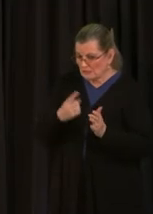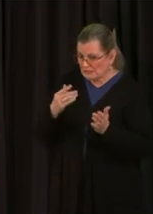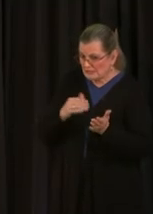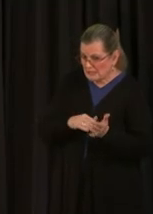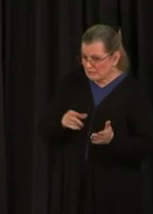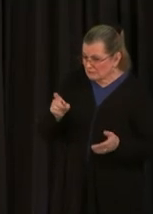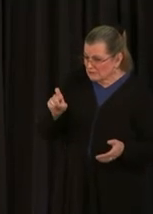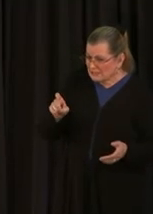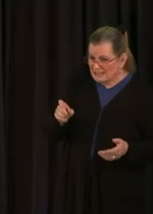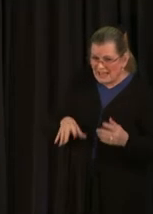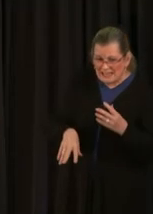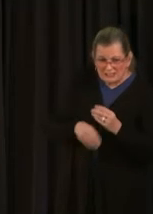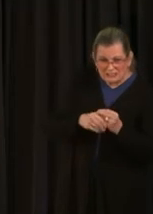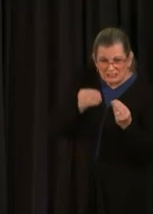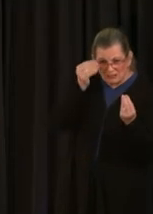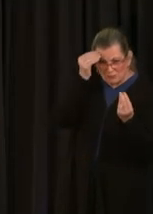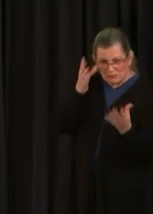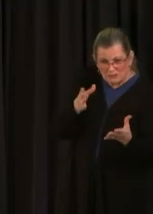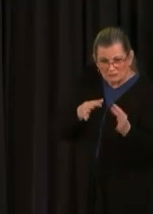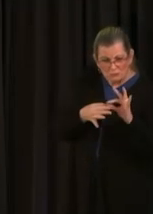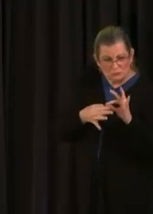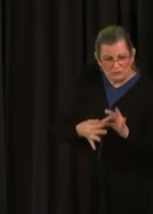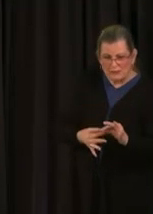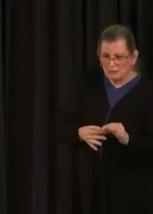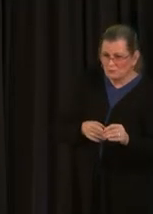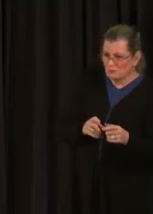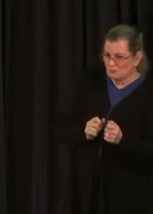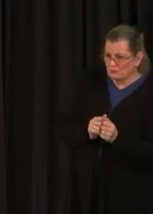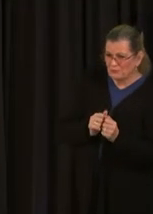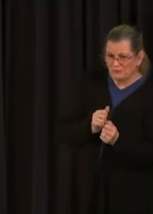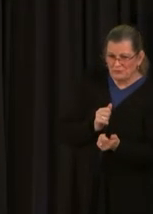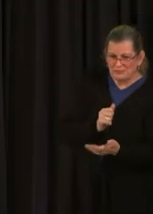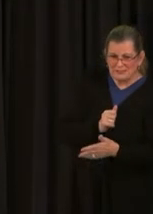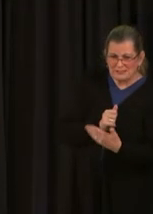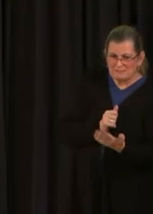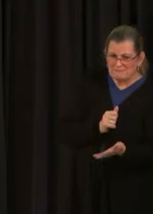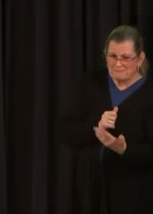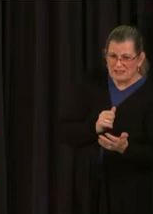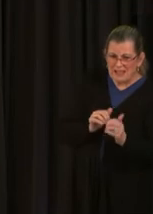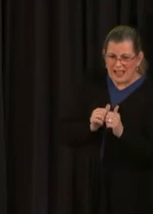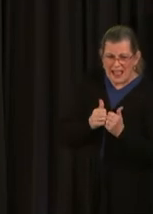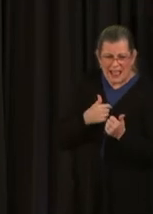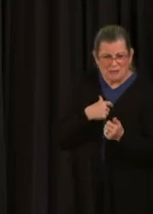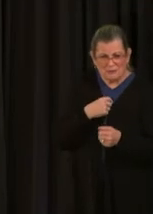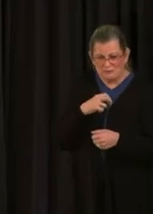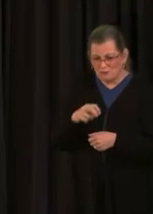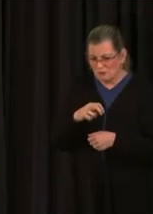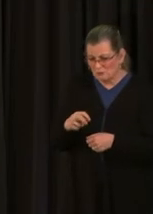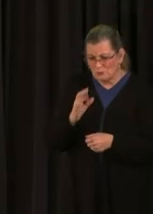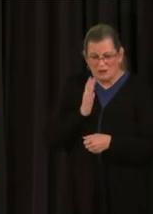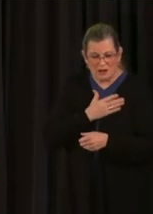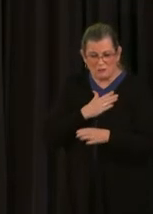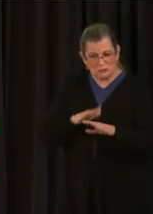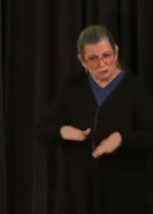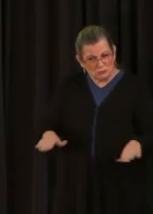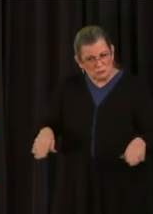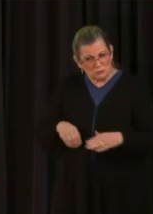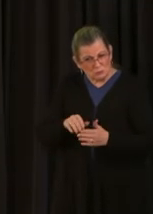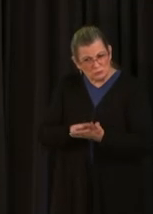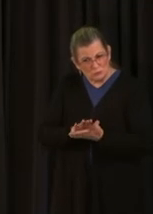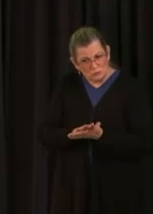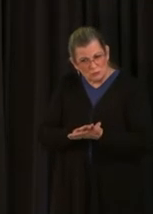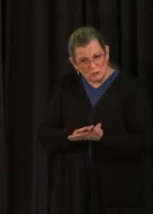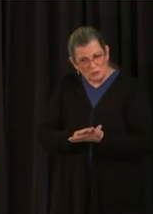What we ask parents to do is to talk with their children before boarding the bus. We ask them